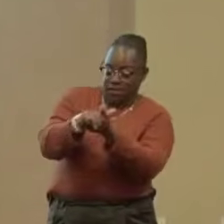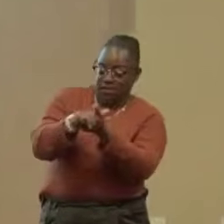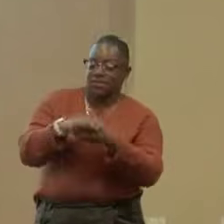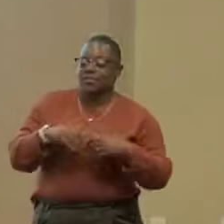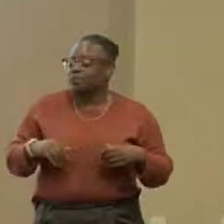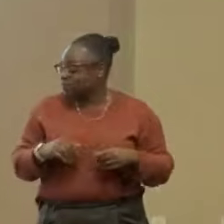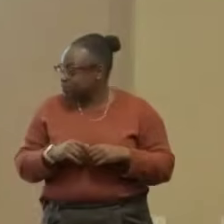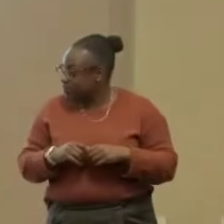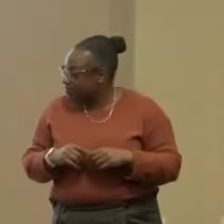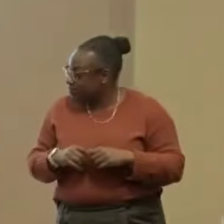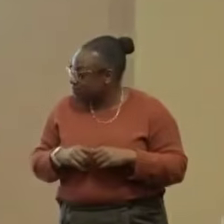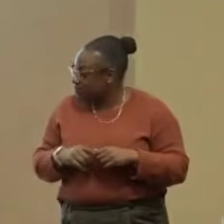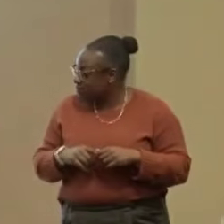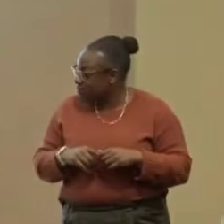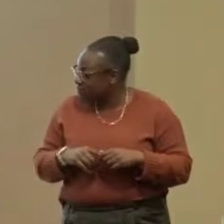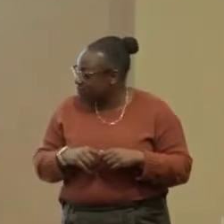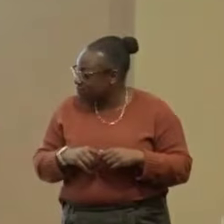find that